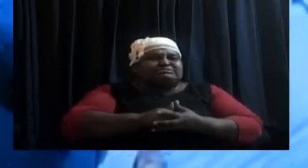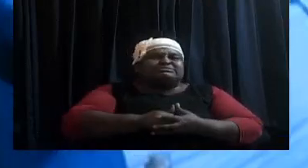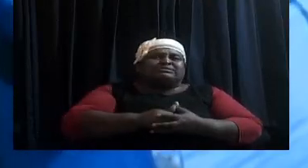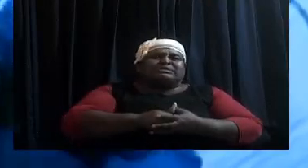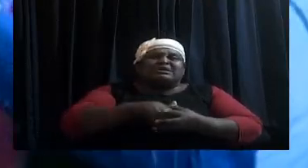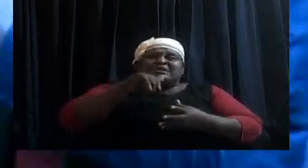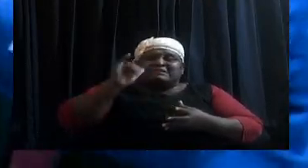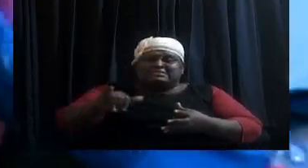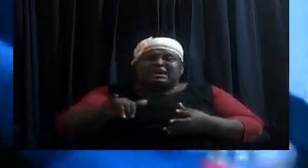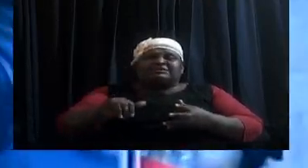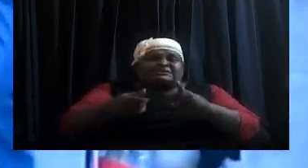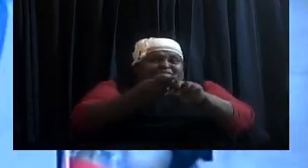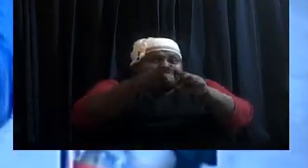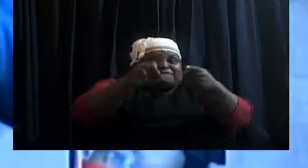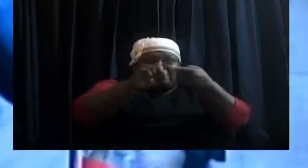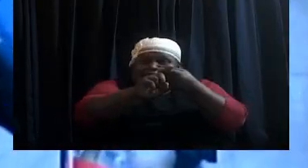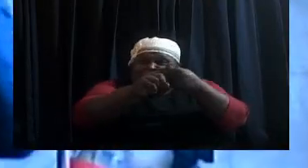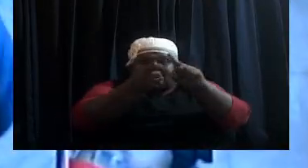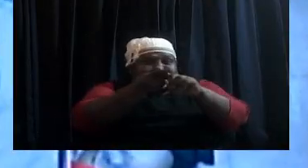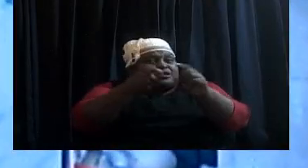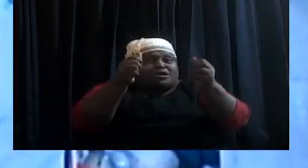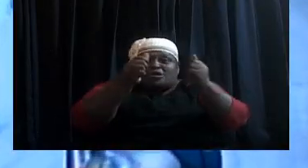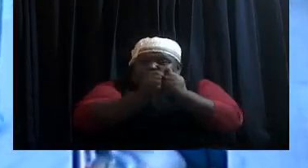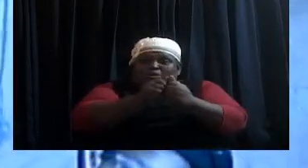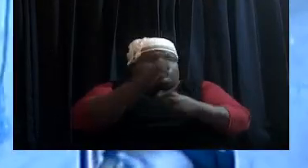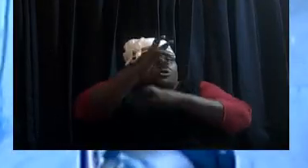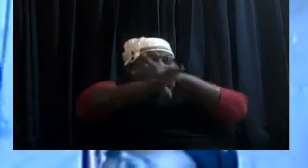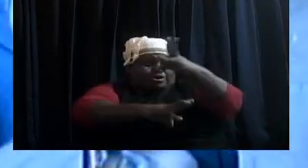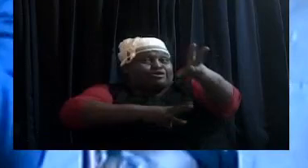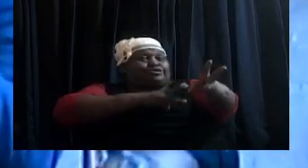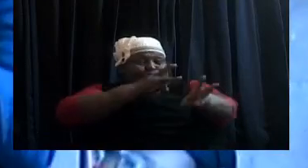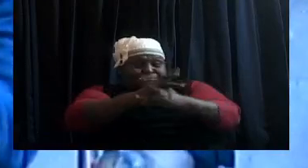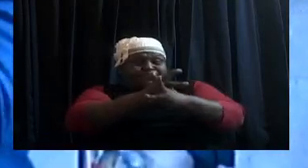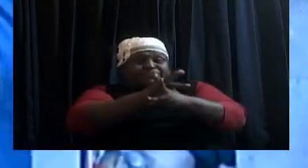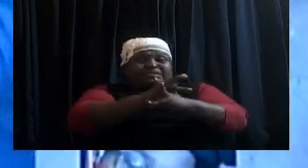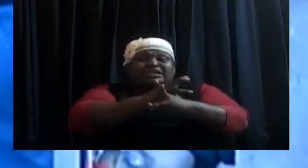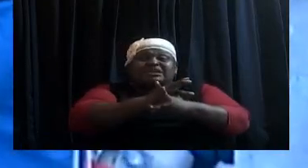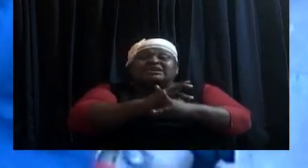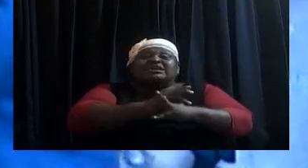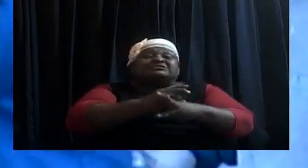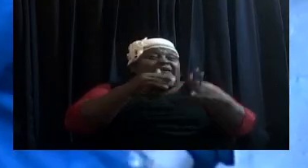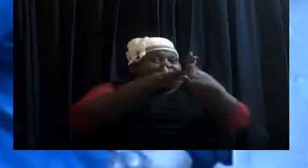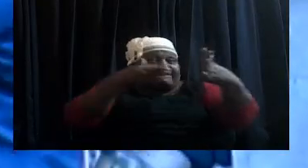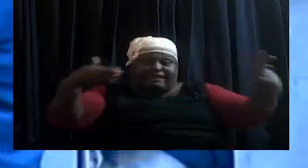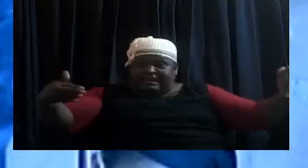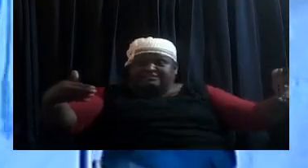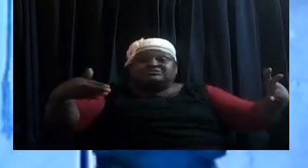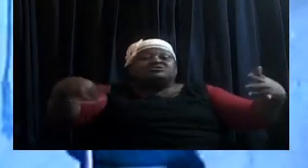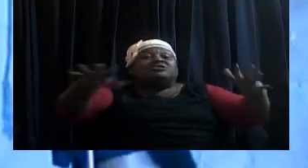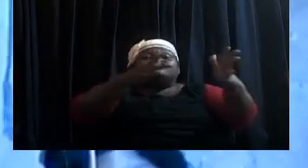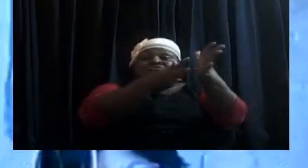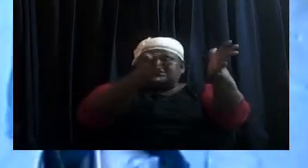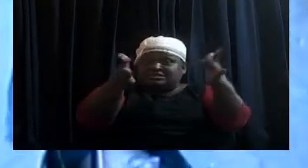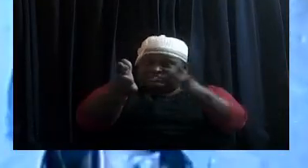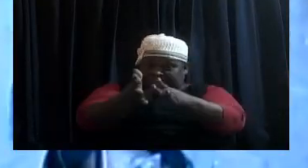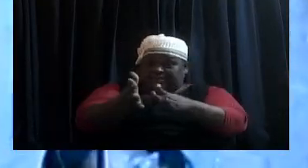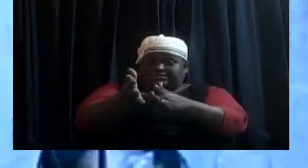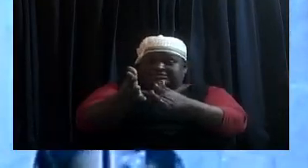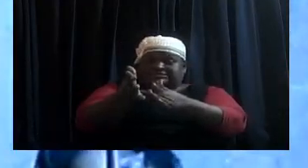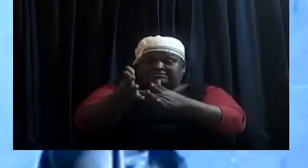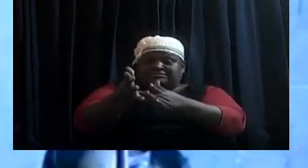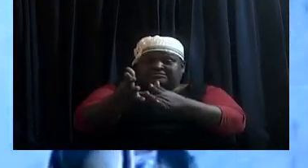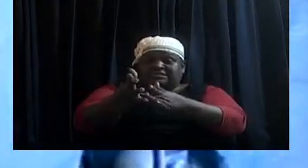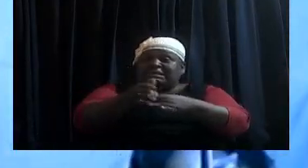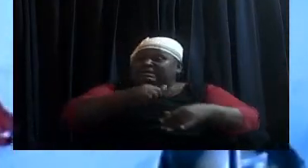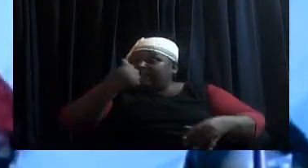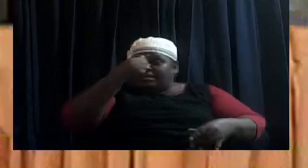That friendship with the world is in enmity with God. If